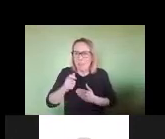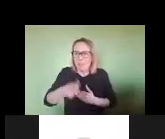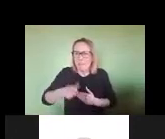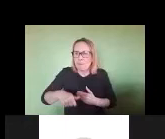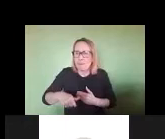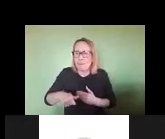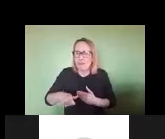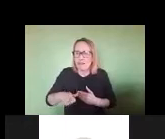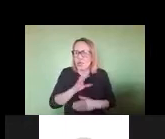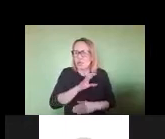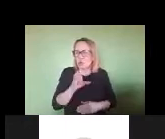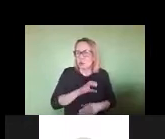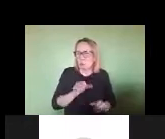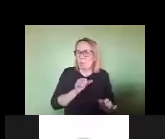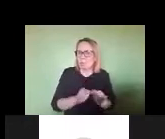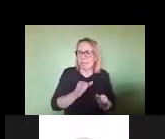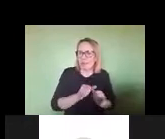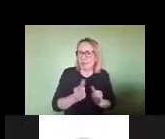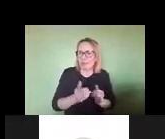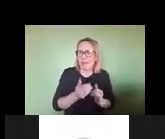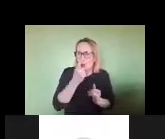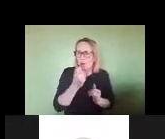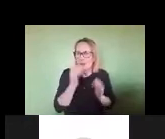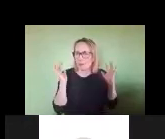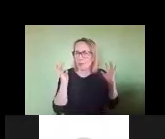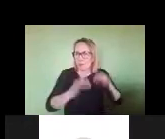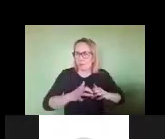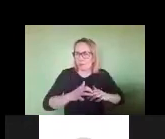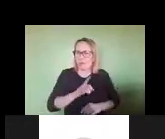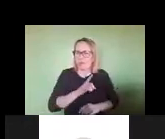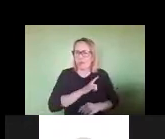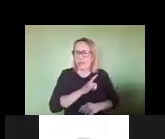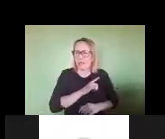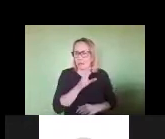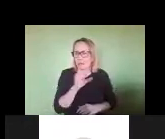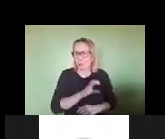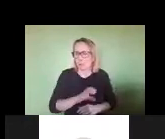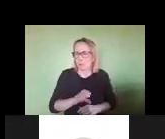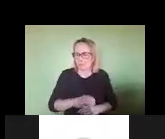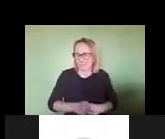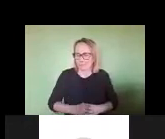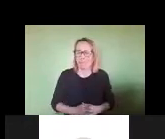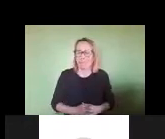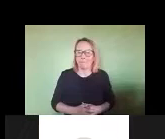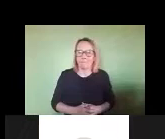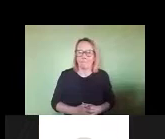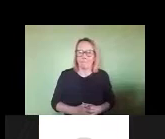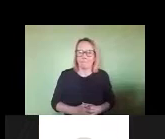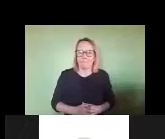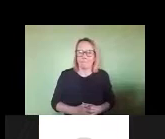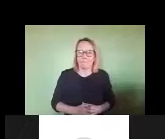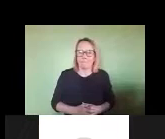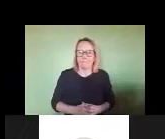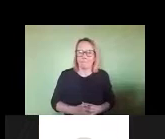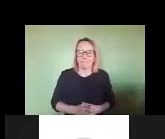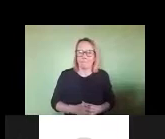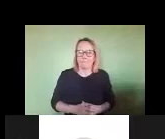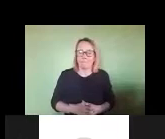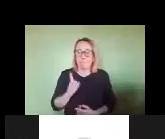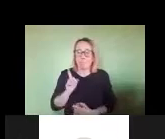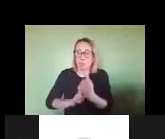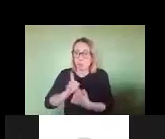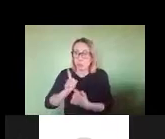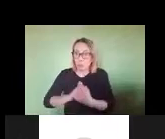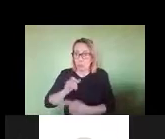on Zoom. That's right, you do. That's why we use Zoom. In a conversation,